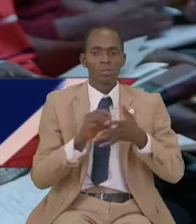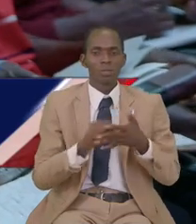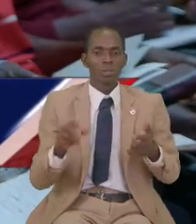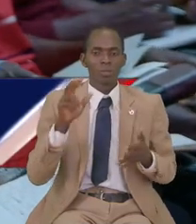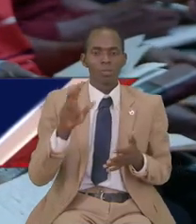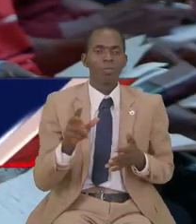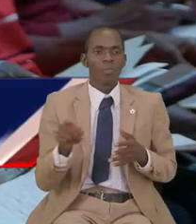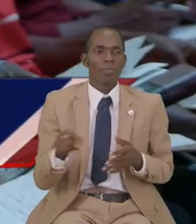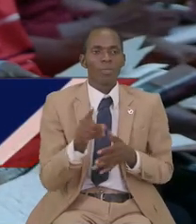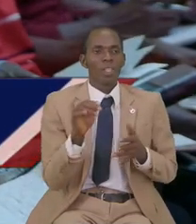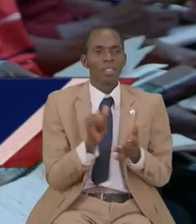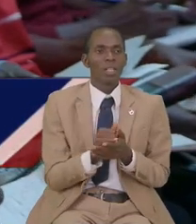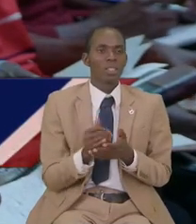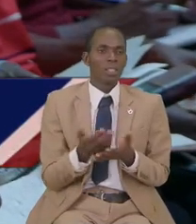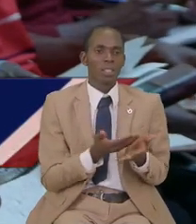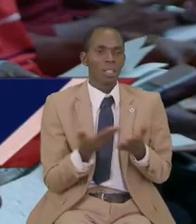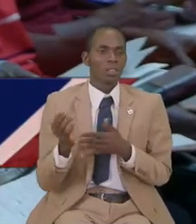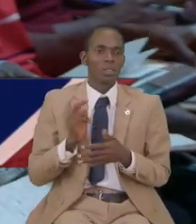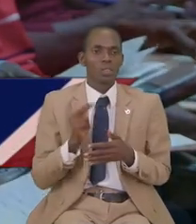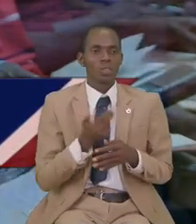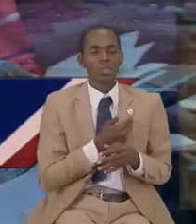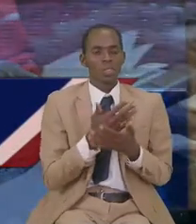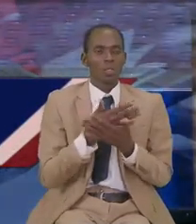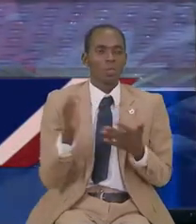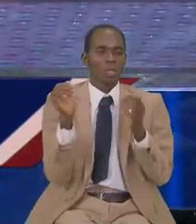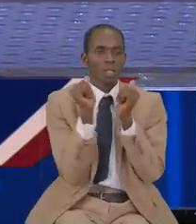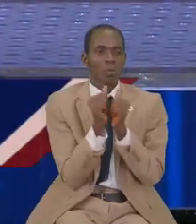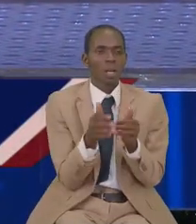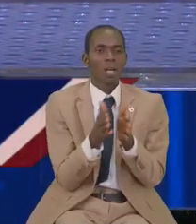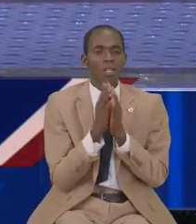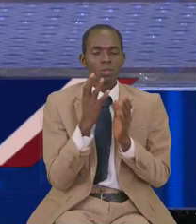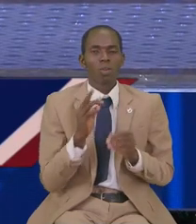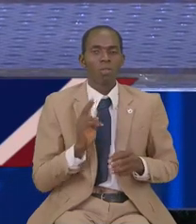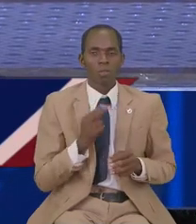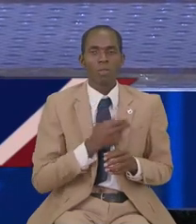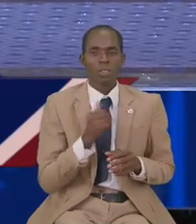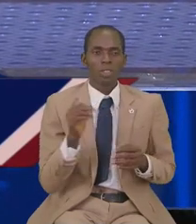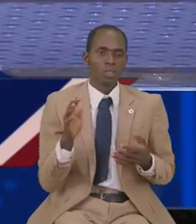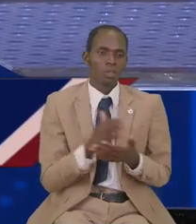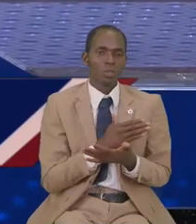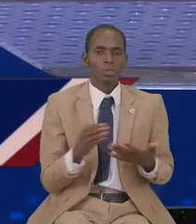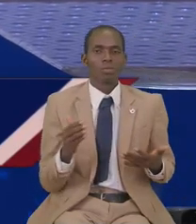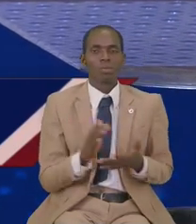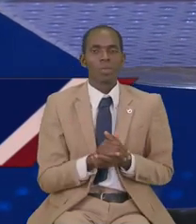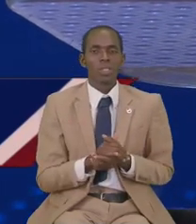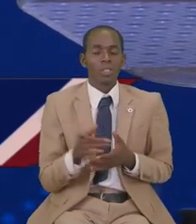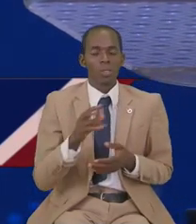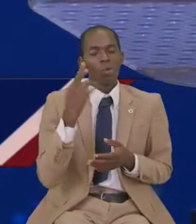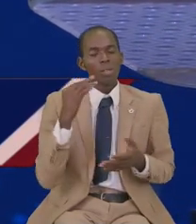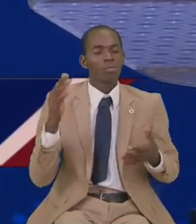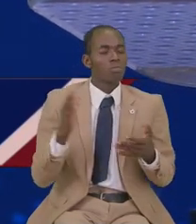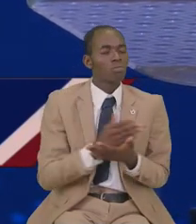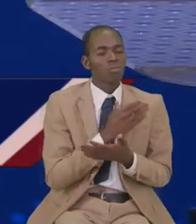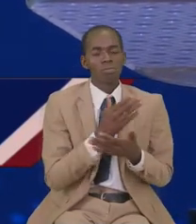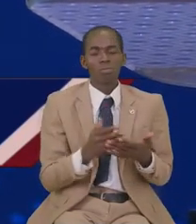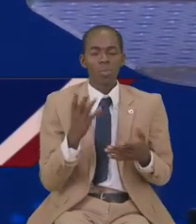they that carried us away captive required of us a song. They were singing the songs of the Lord. You know, if you